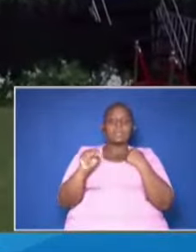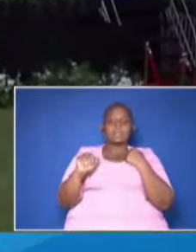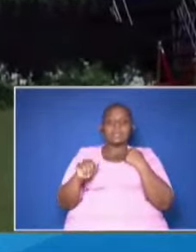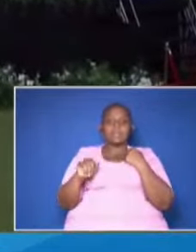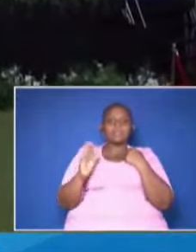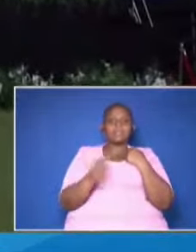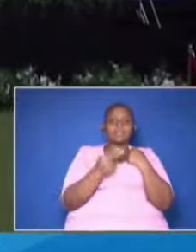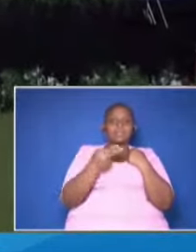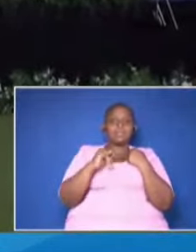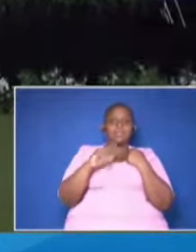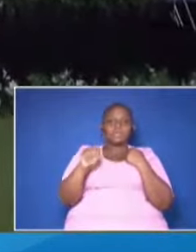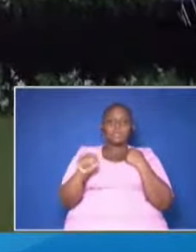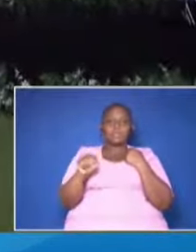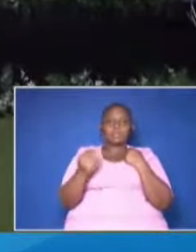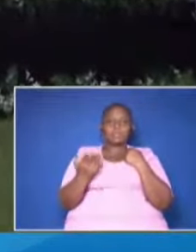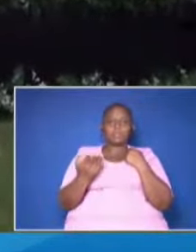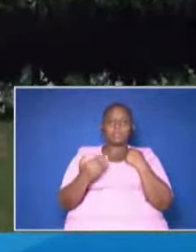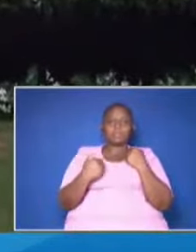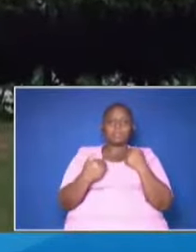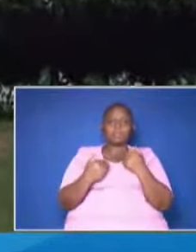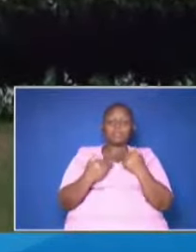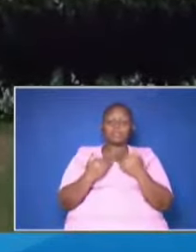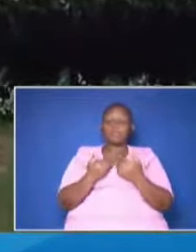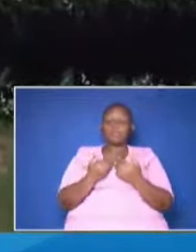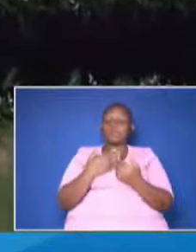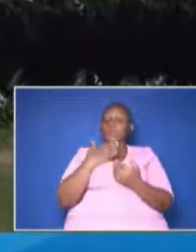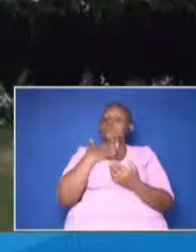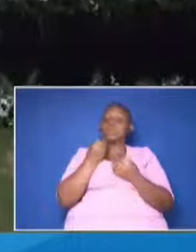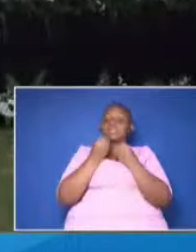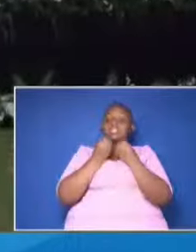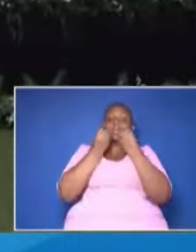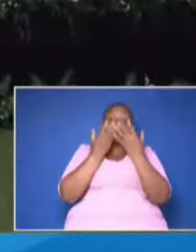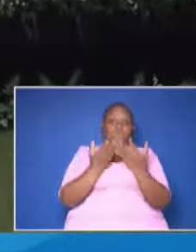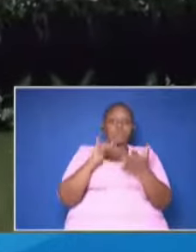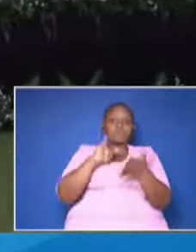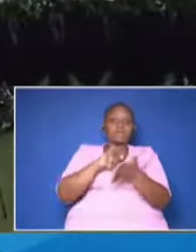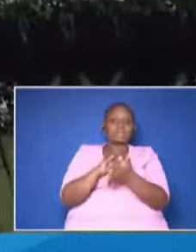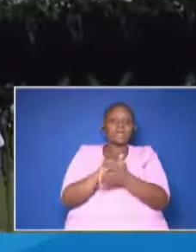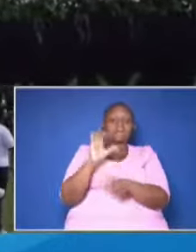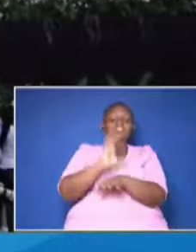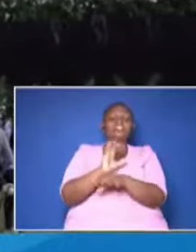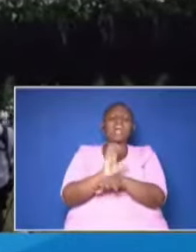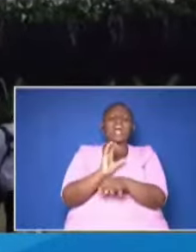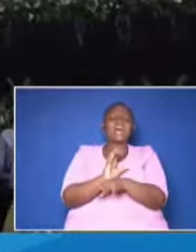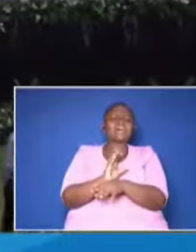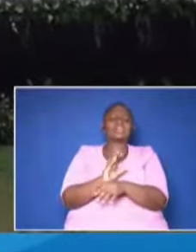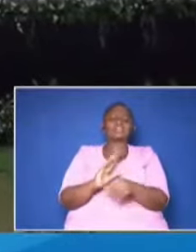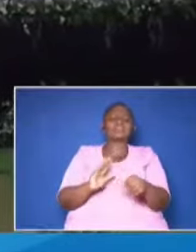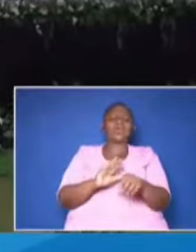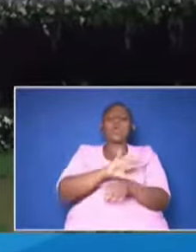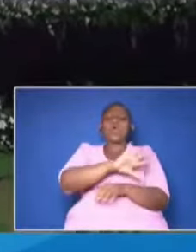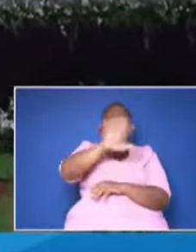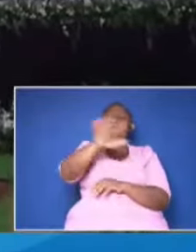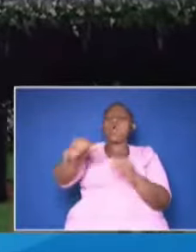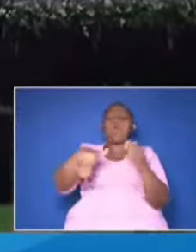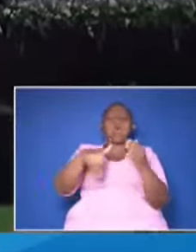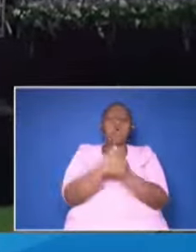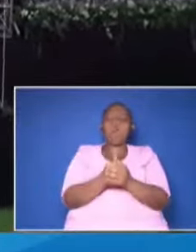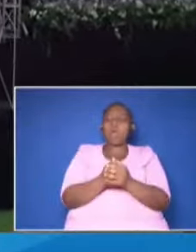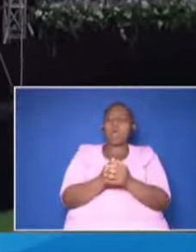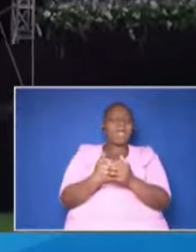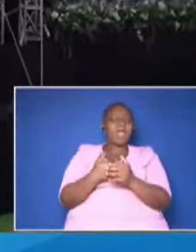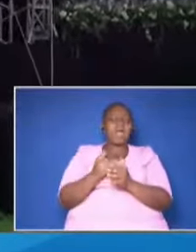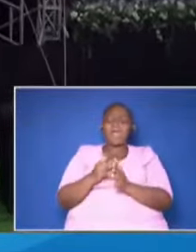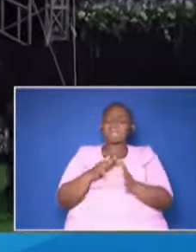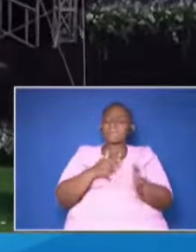pulpit you Pastor Ben that the whole church in this country uh mainly have